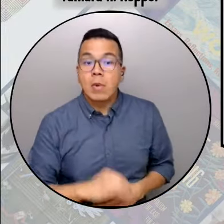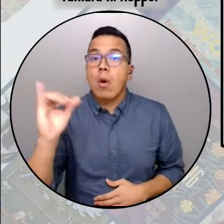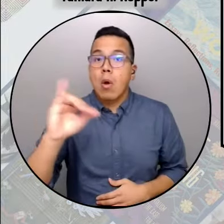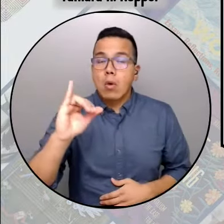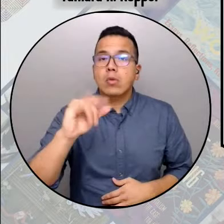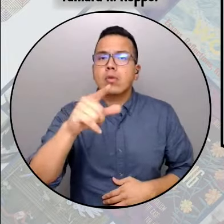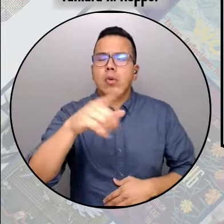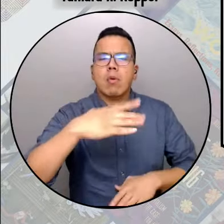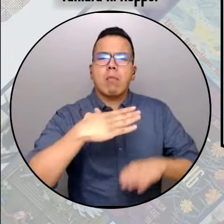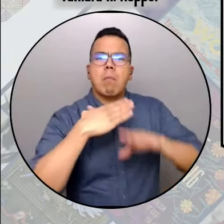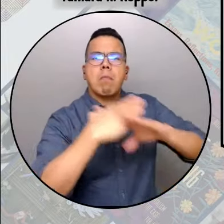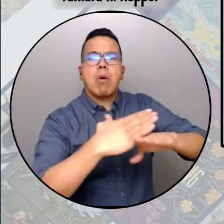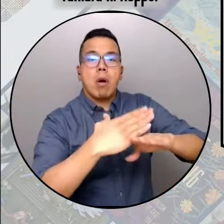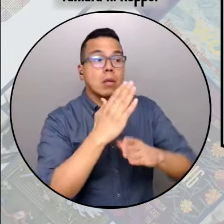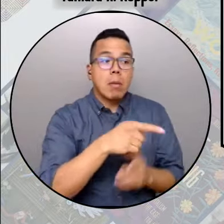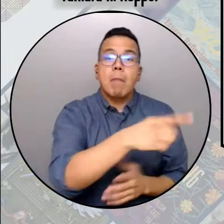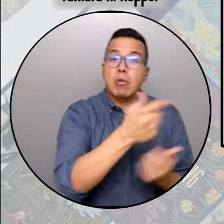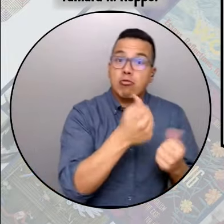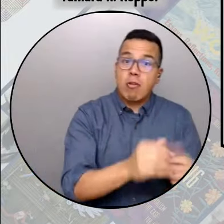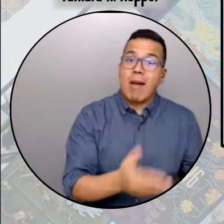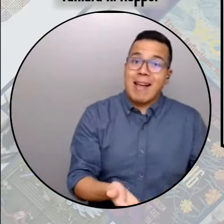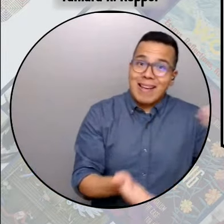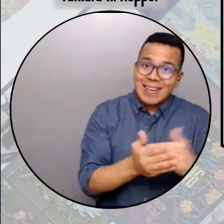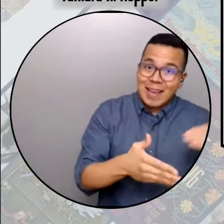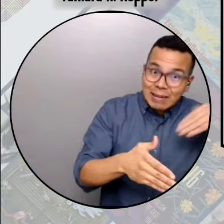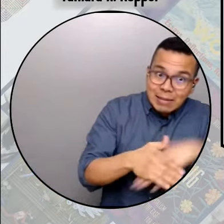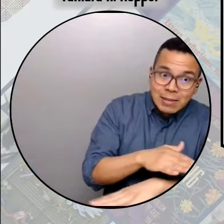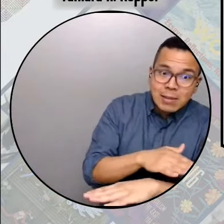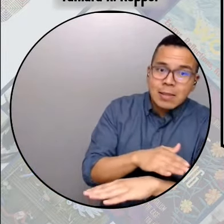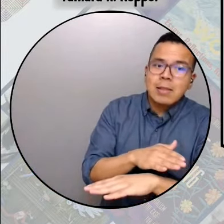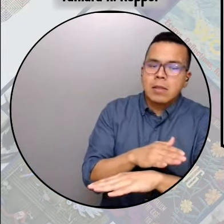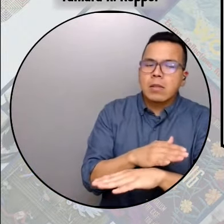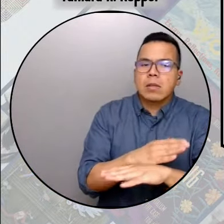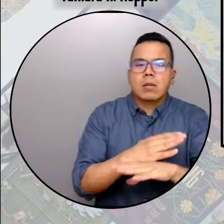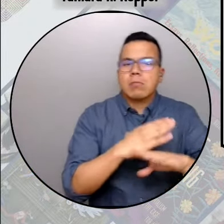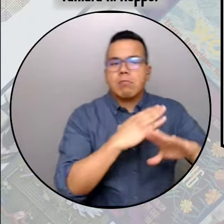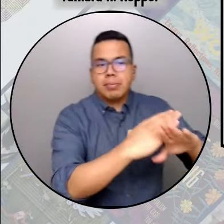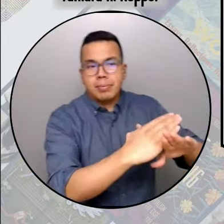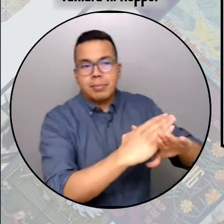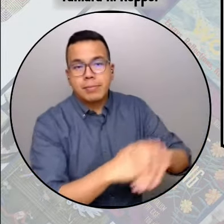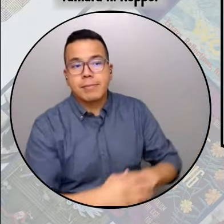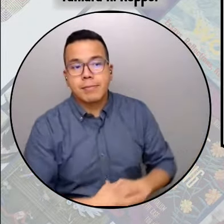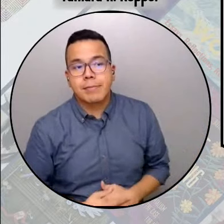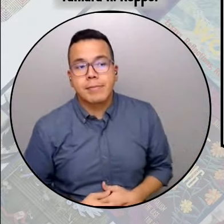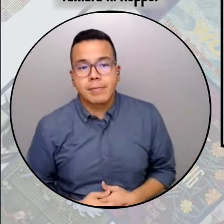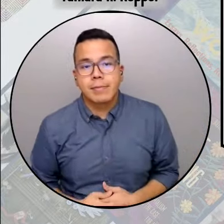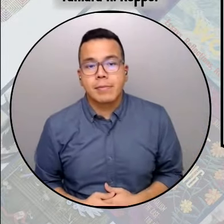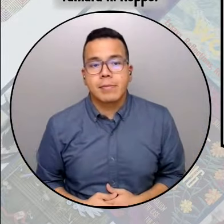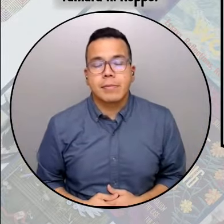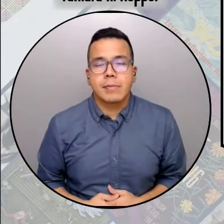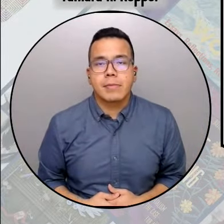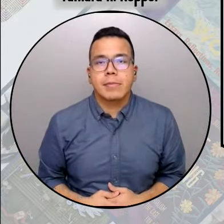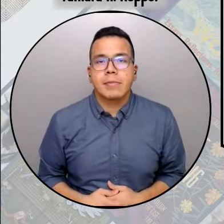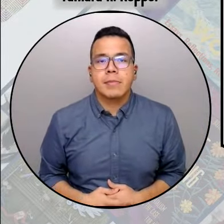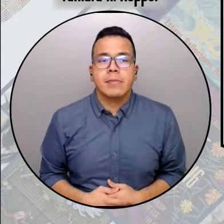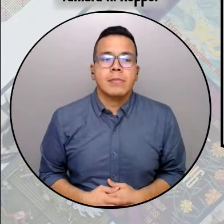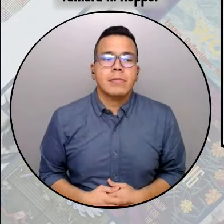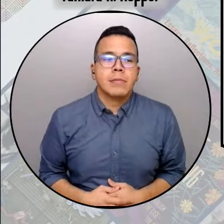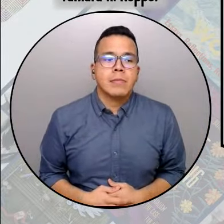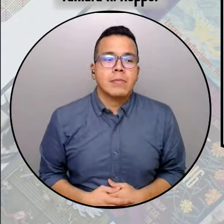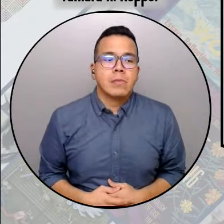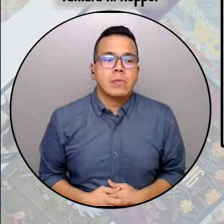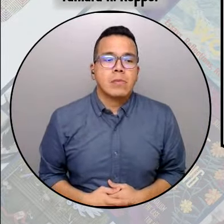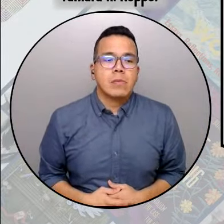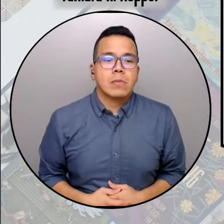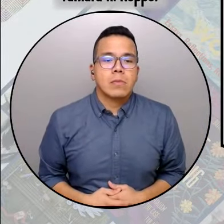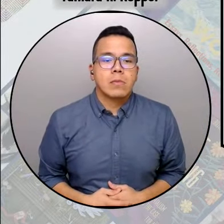of reentry and possibly maybe even permanently, right? If you're trying to reenter fraudulently, quote unquote, right? And so this